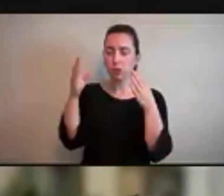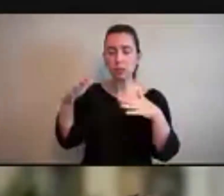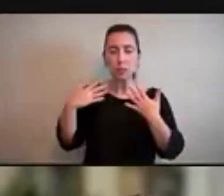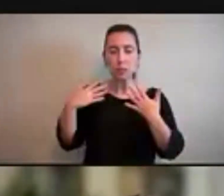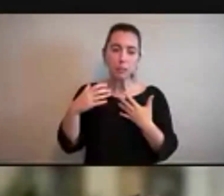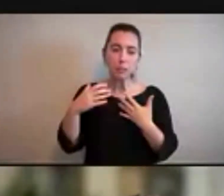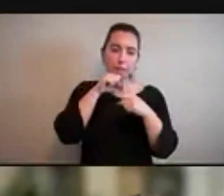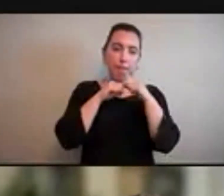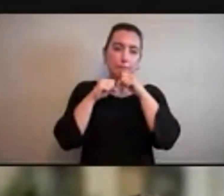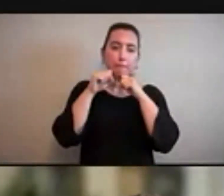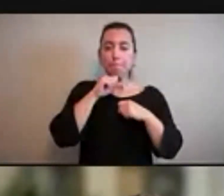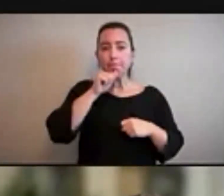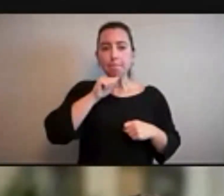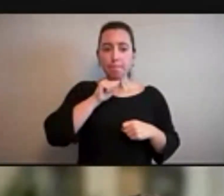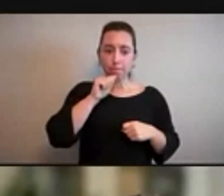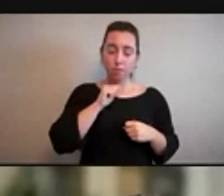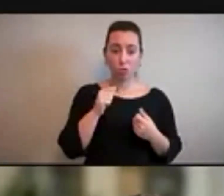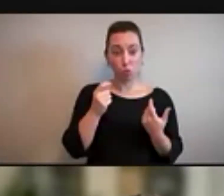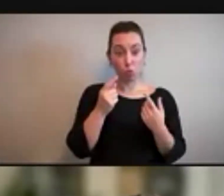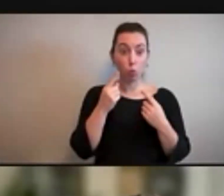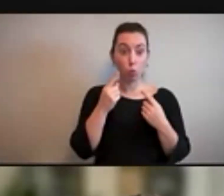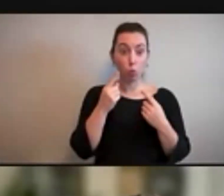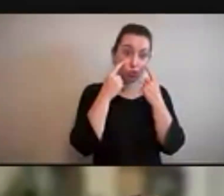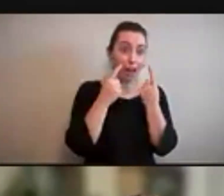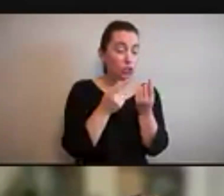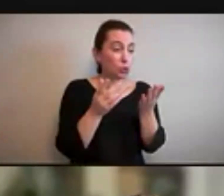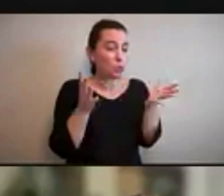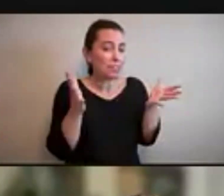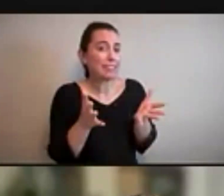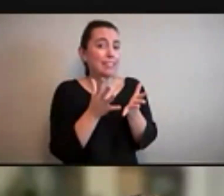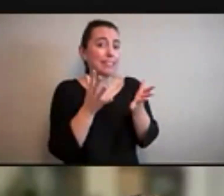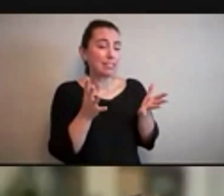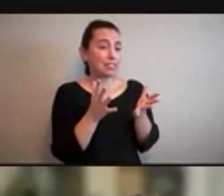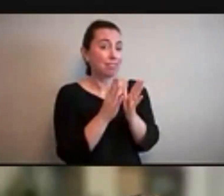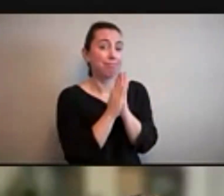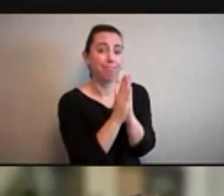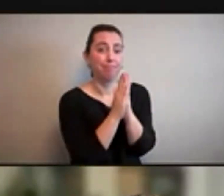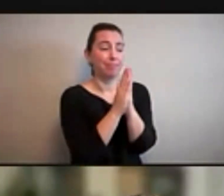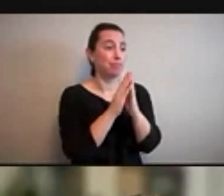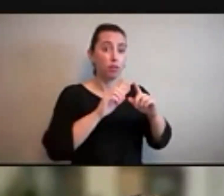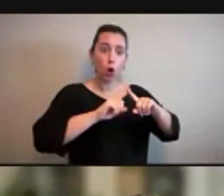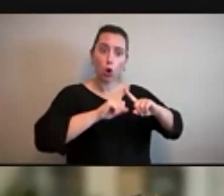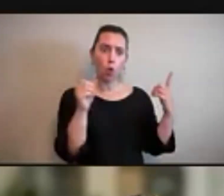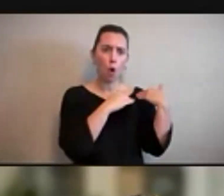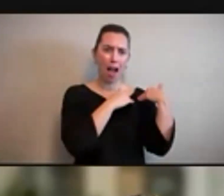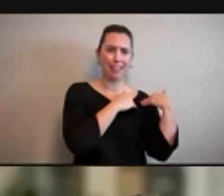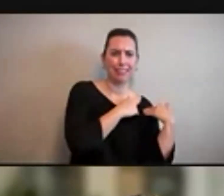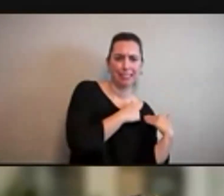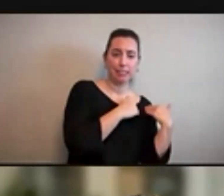as low impact as possible to convince them that it's not going to increase their workload. It's going